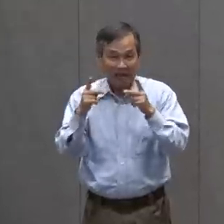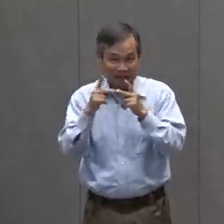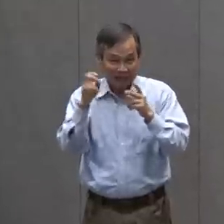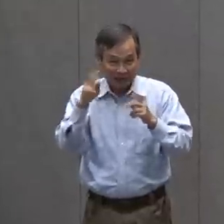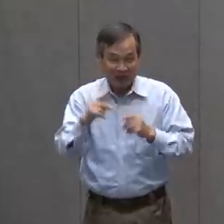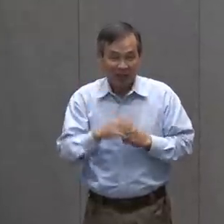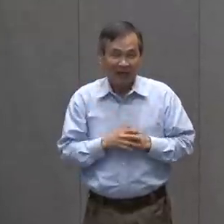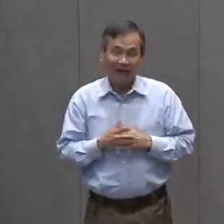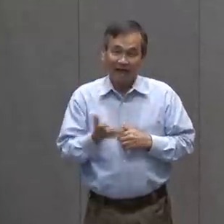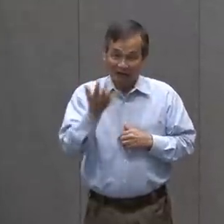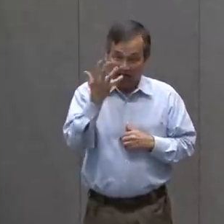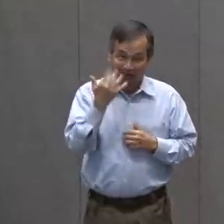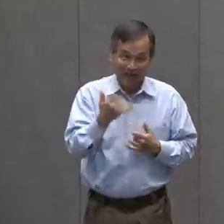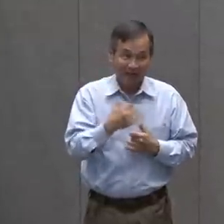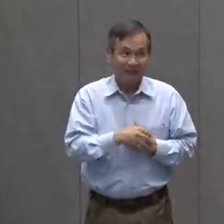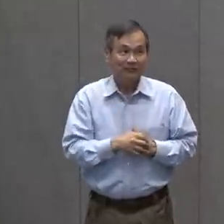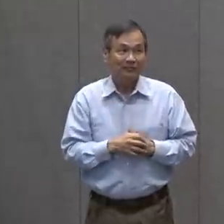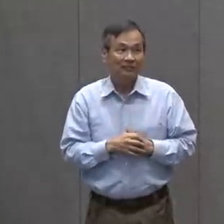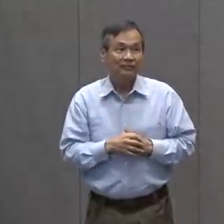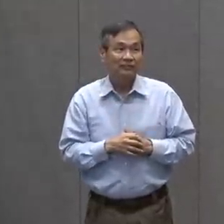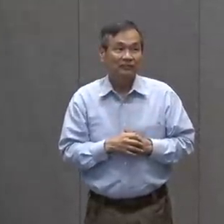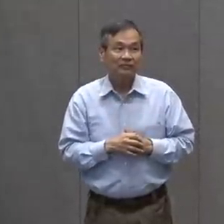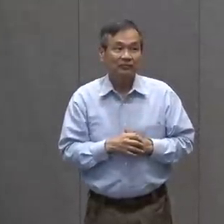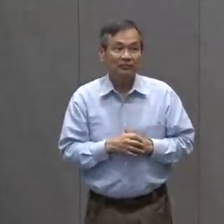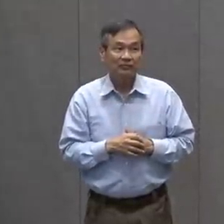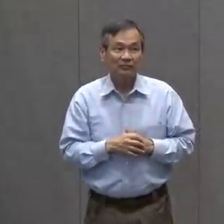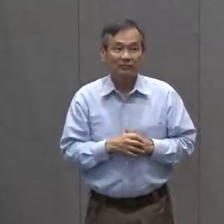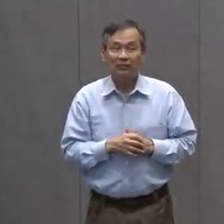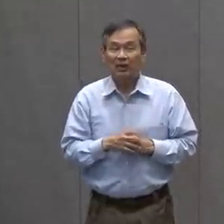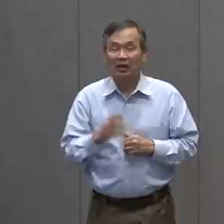And I got a 5. So I am going to put my